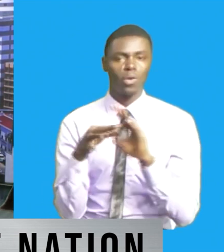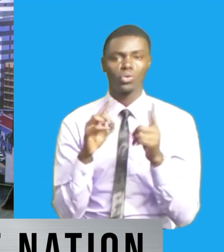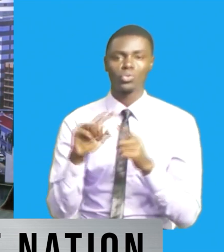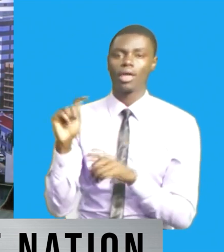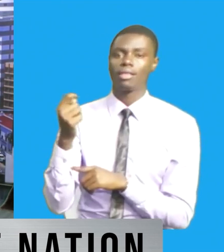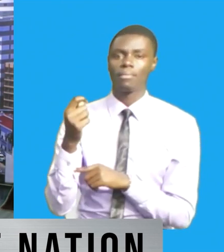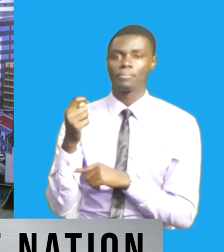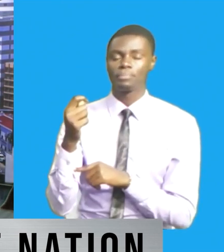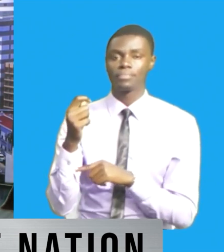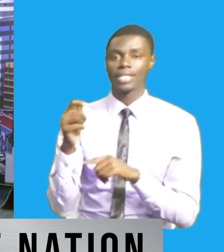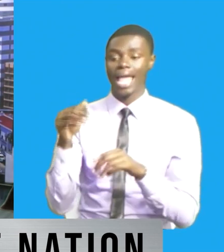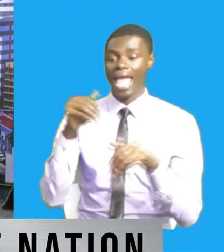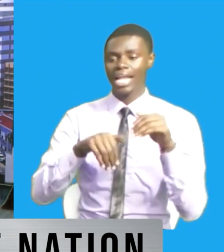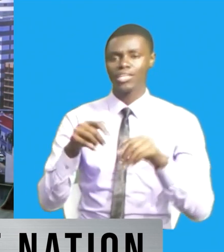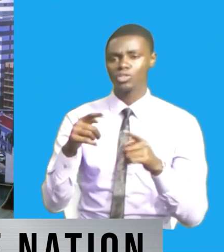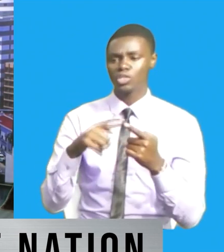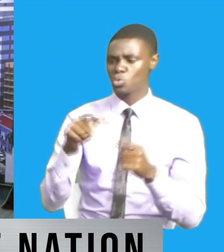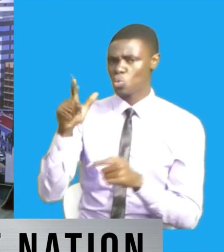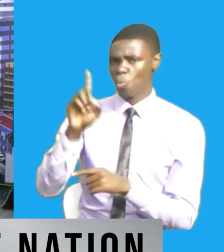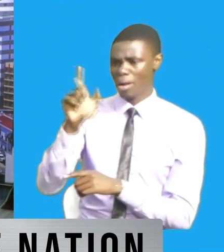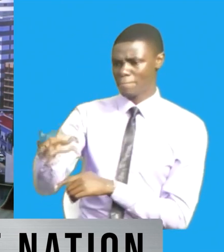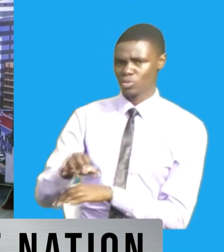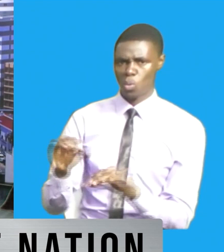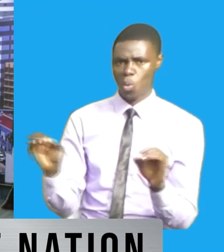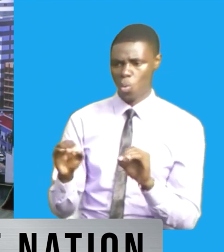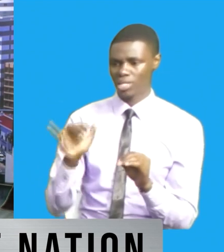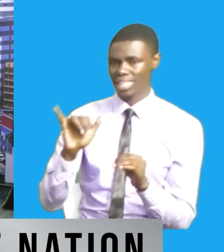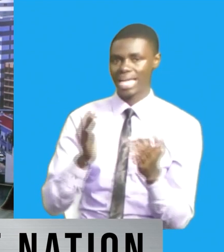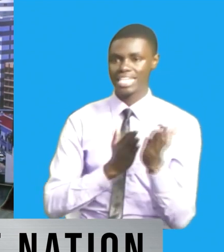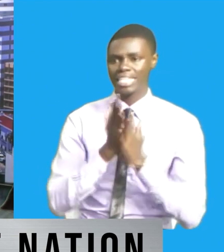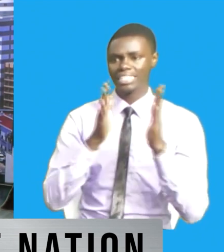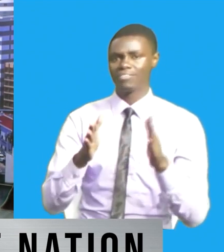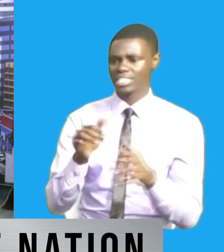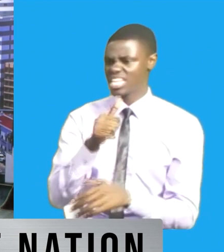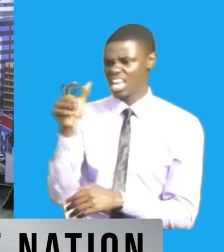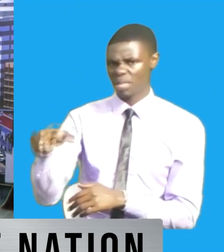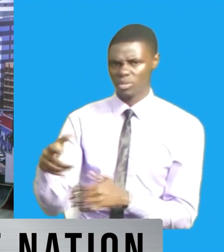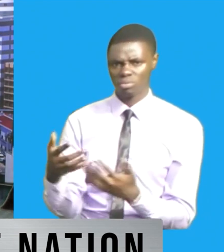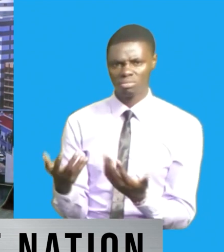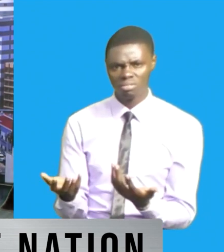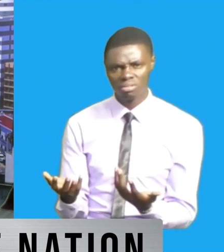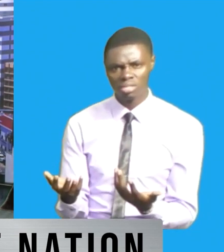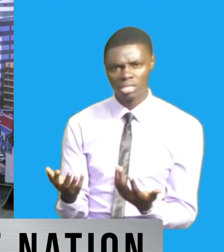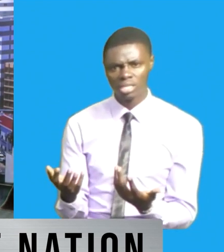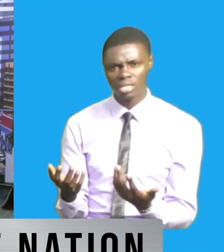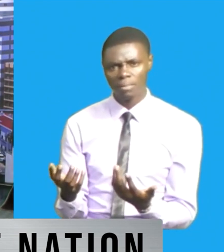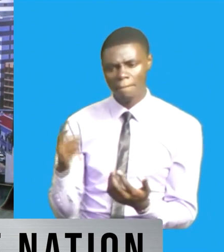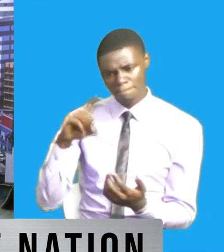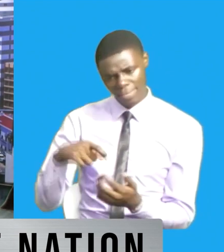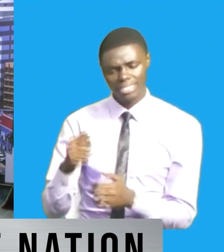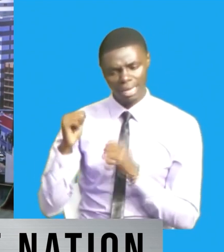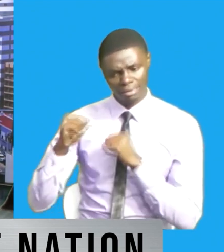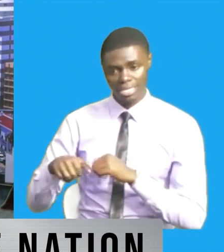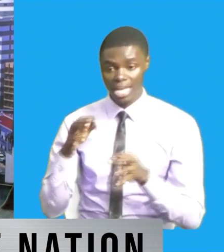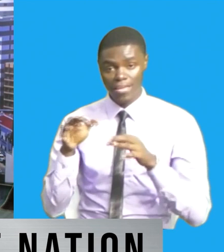Those elections do not belong to anyone. Hawezi tuambia ati hiyo server ati ni ya mtu mwingine. Tuelewane, JONA. Right.